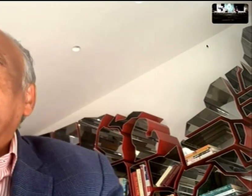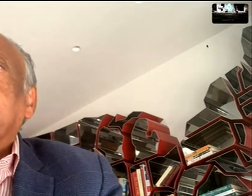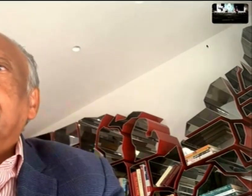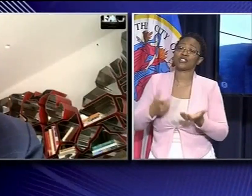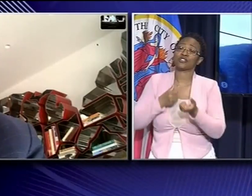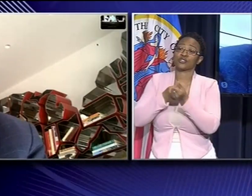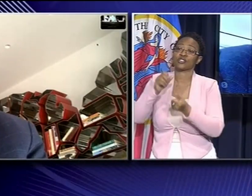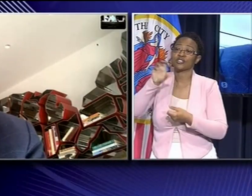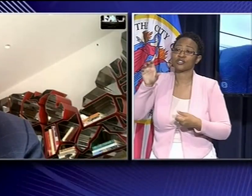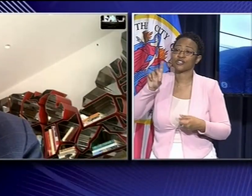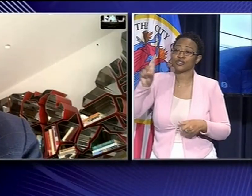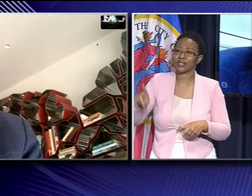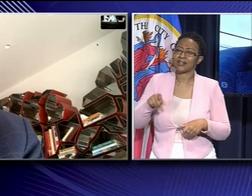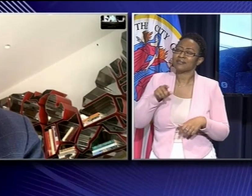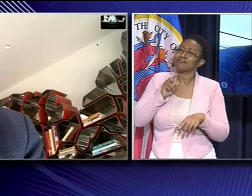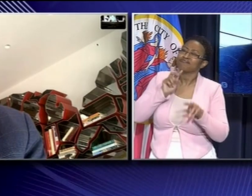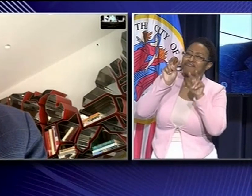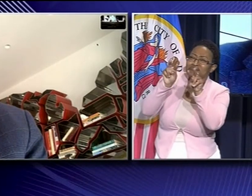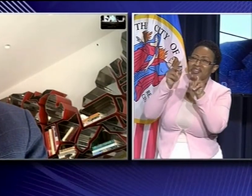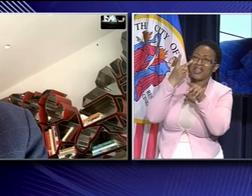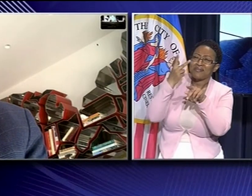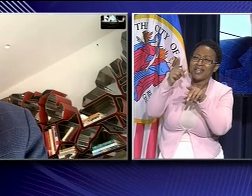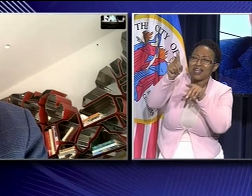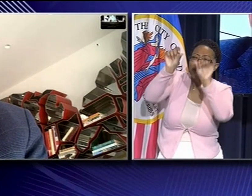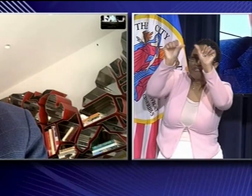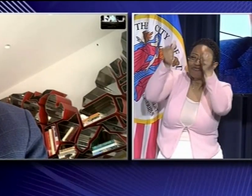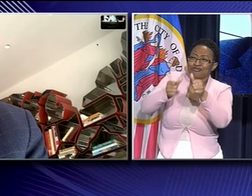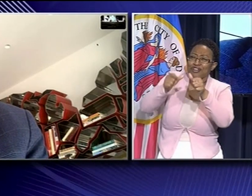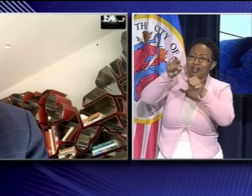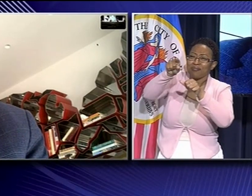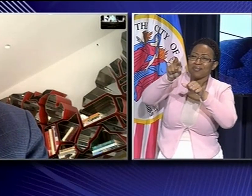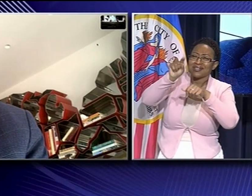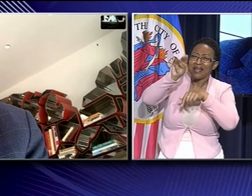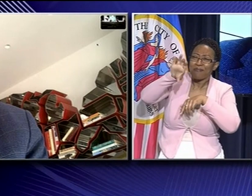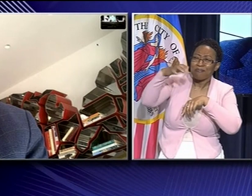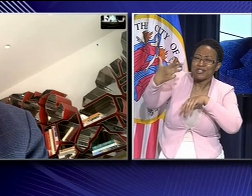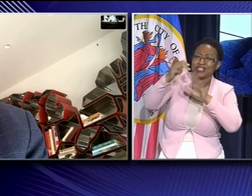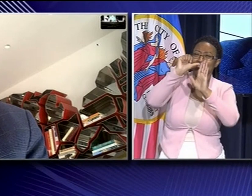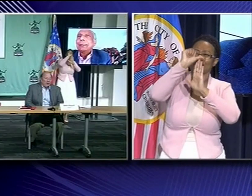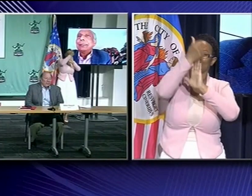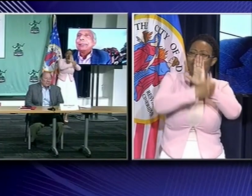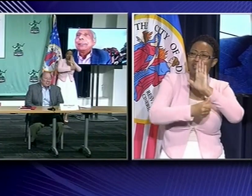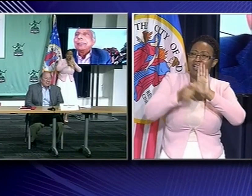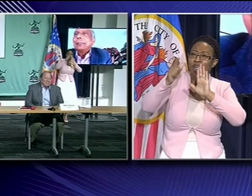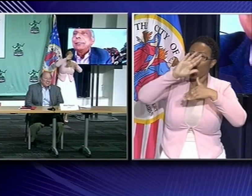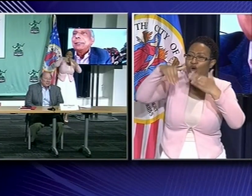Is that a Michigan shape behind you there on the shelves? Oh, you got